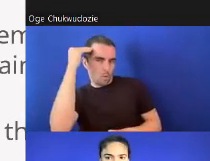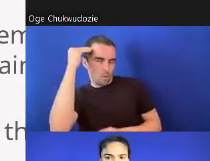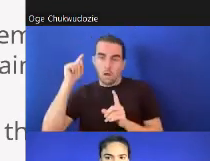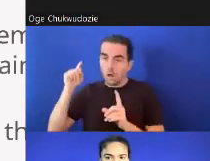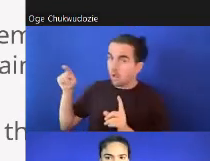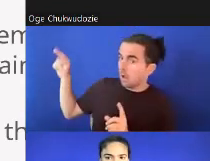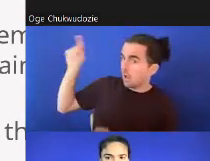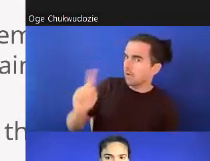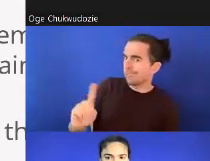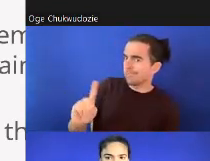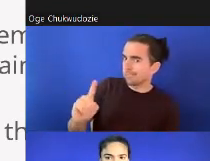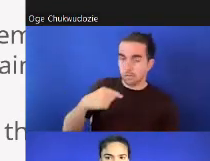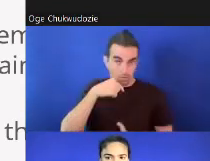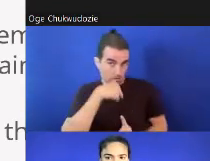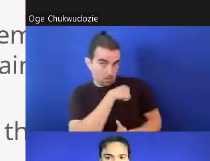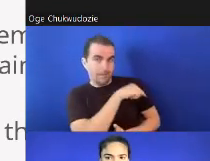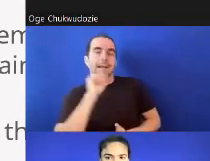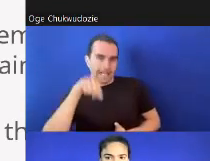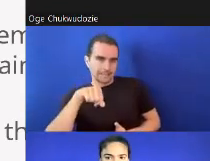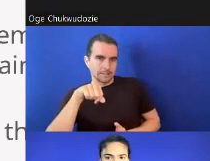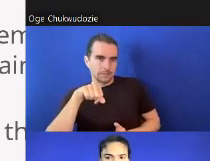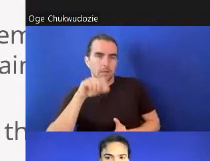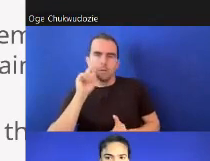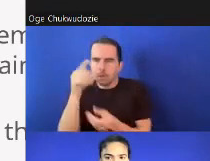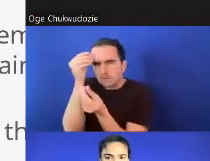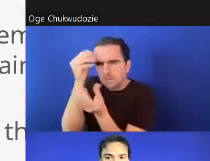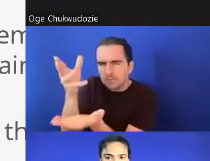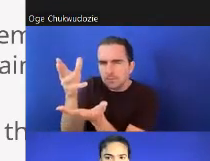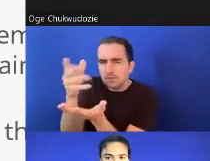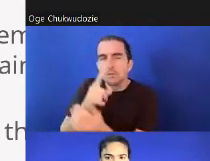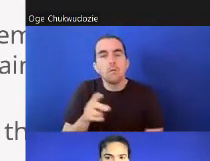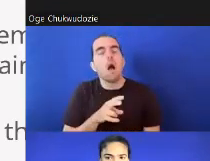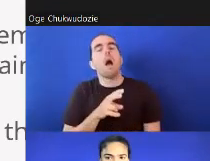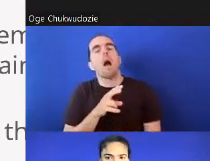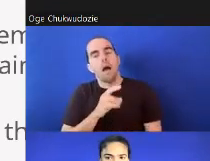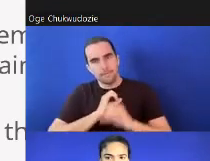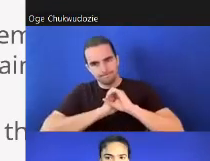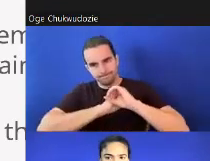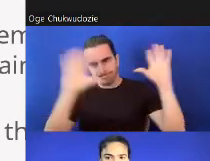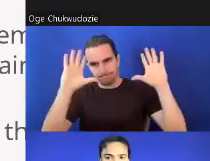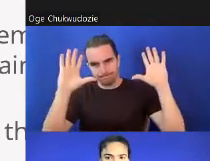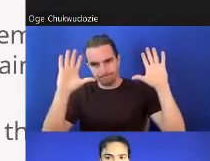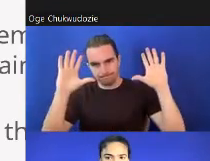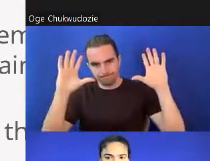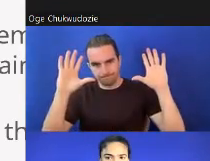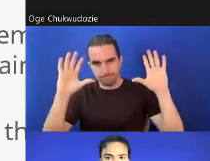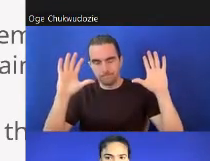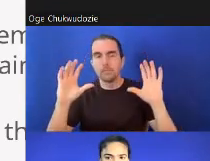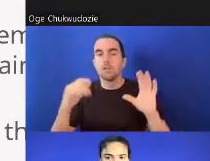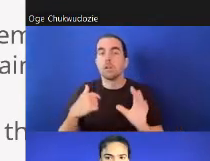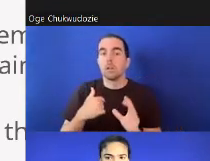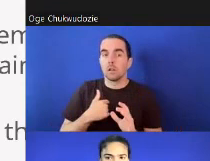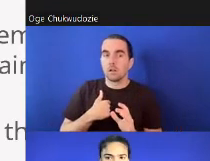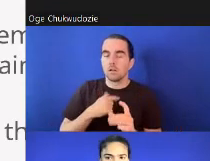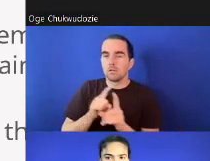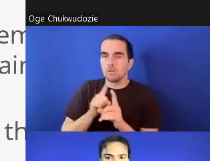issue. We cannot overemphasize this issue of confidentiality because it goes to protect